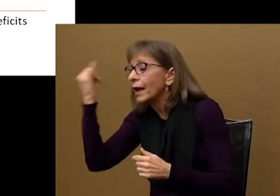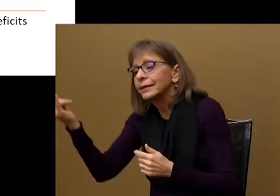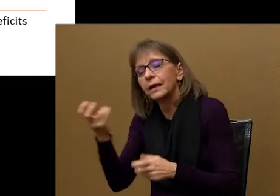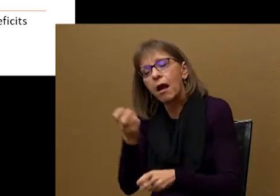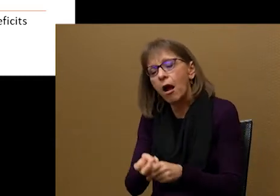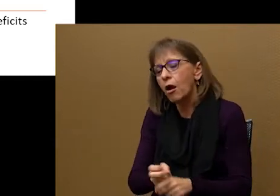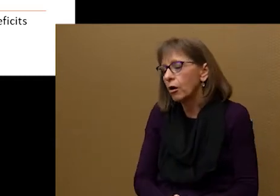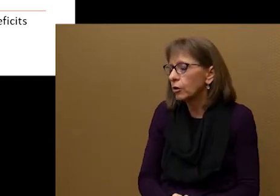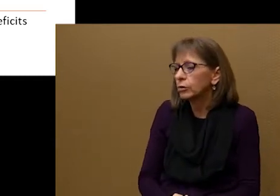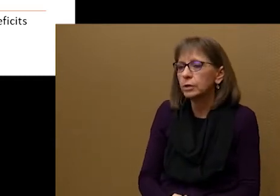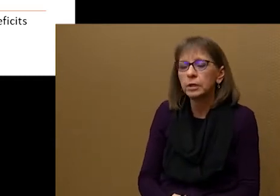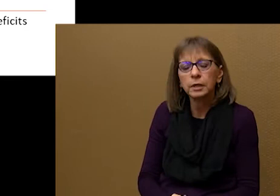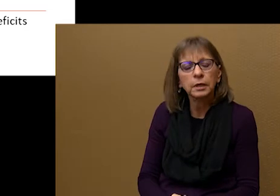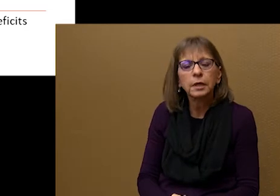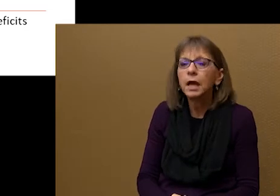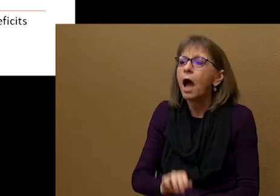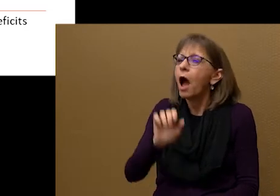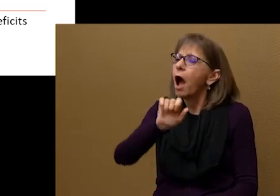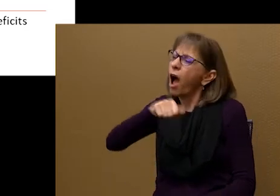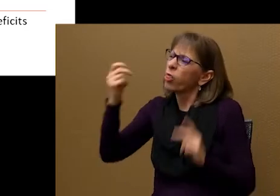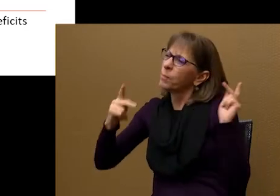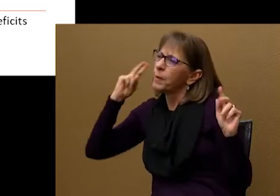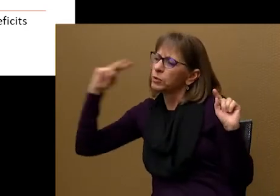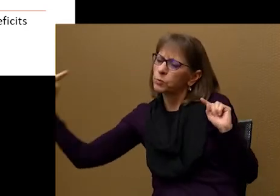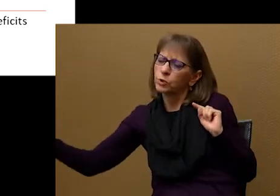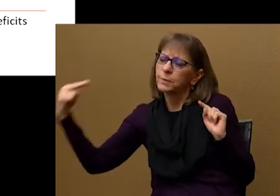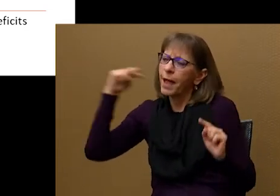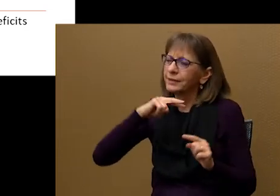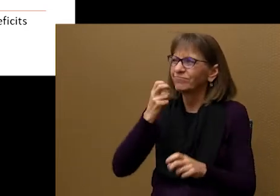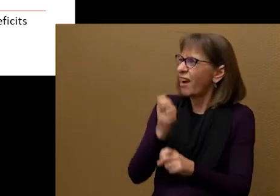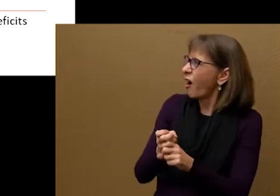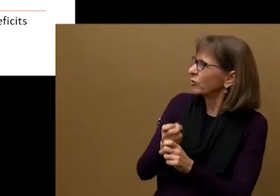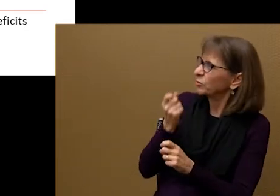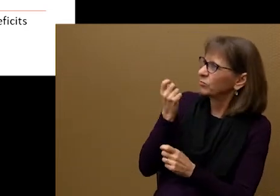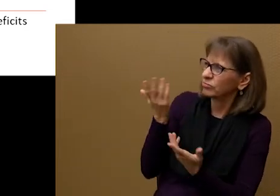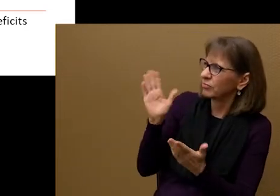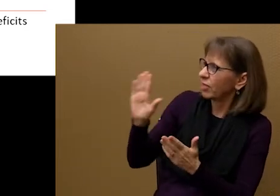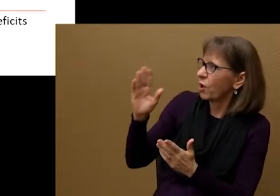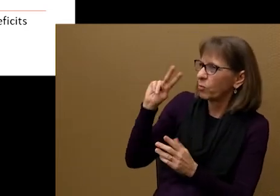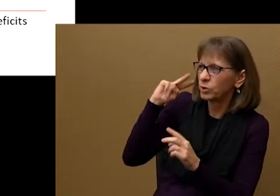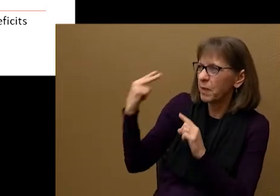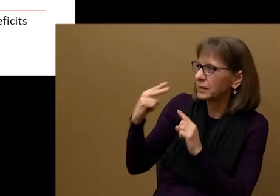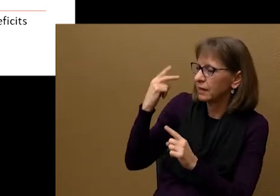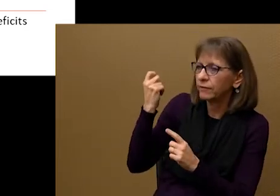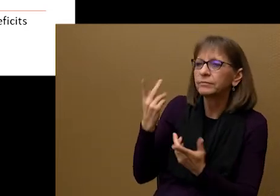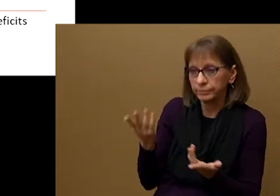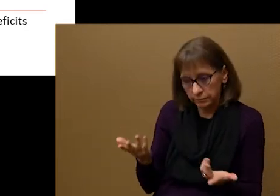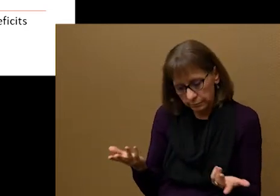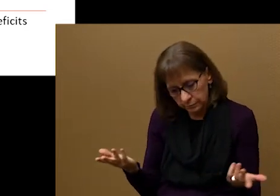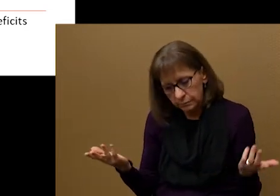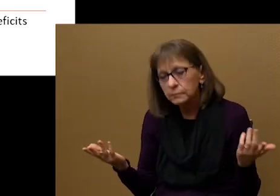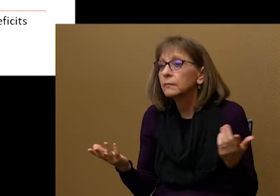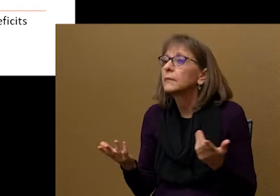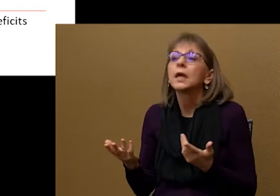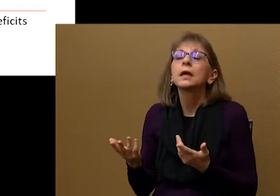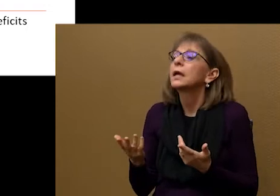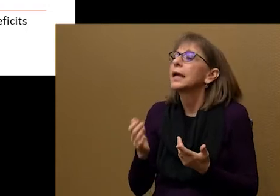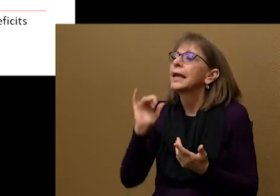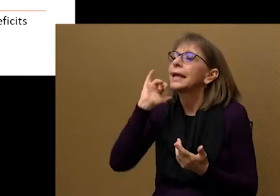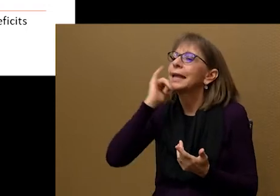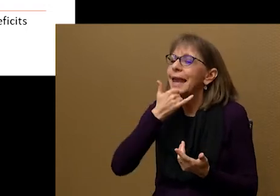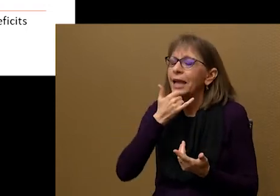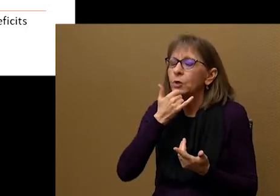one idea or solution to another. Difficulty appreciating other people's perspectives. Again, theory of mind.